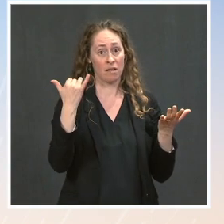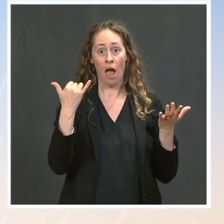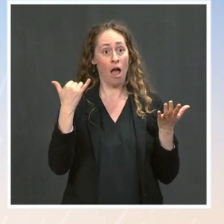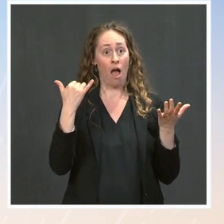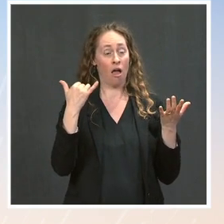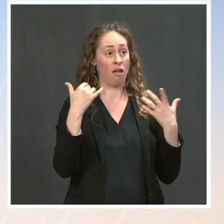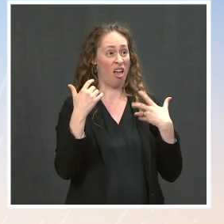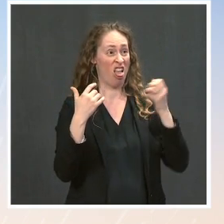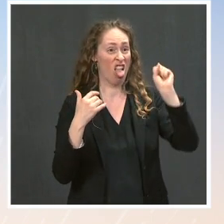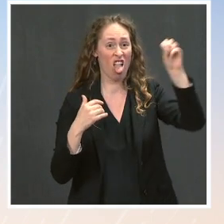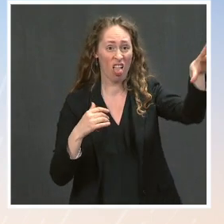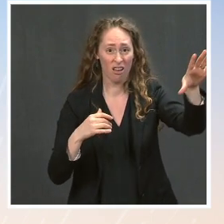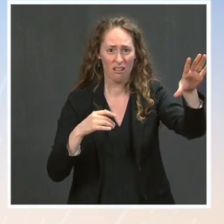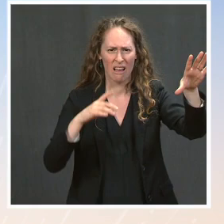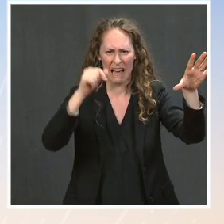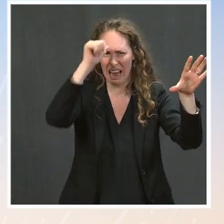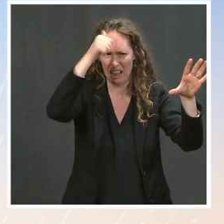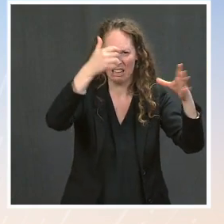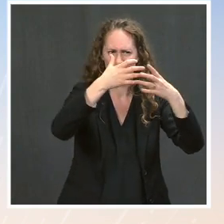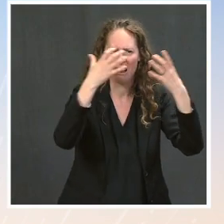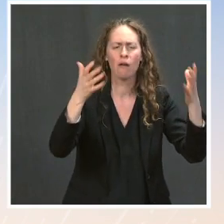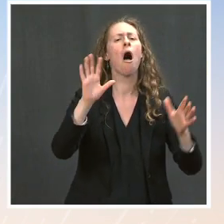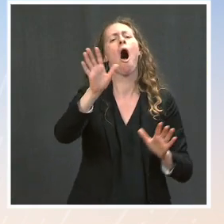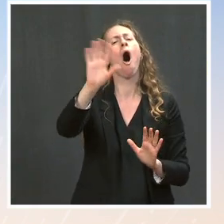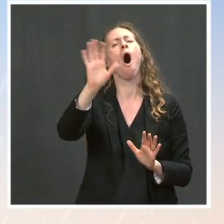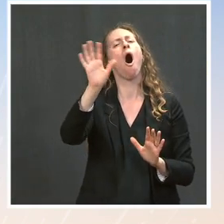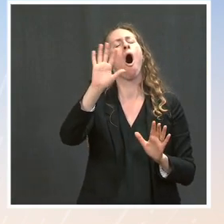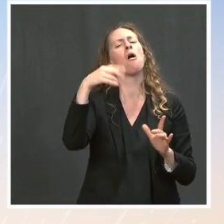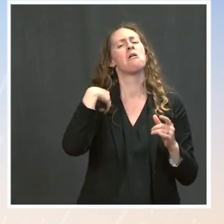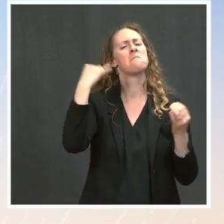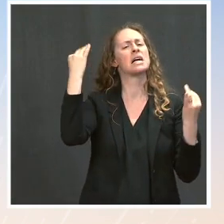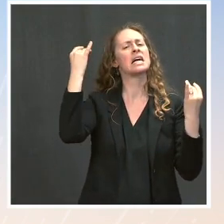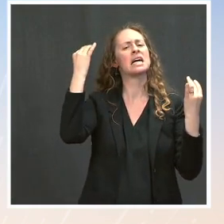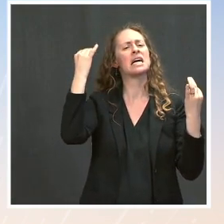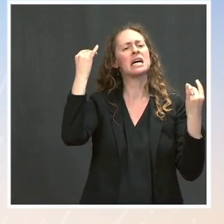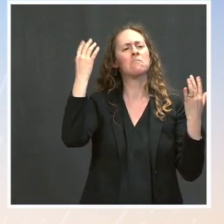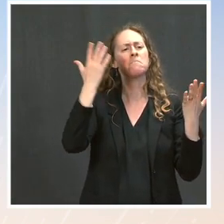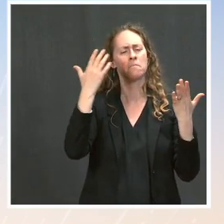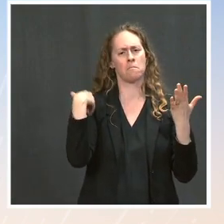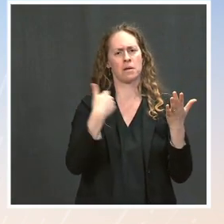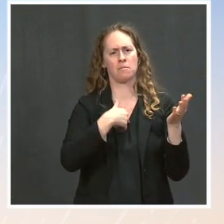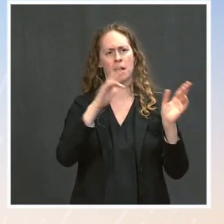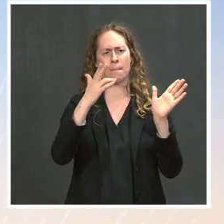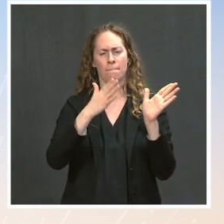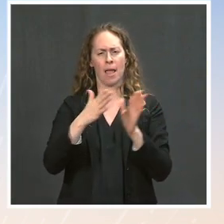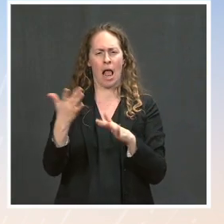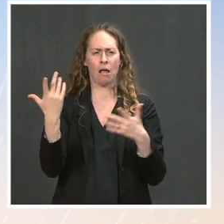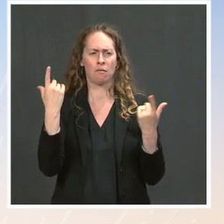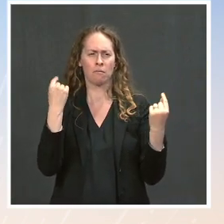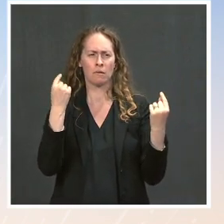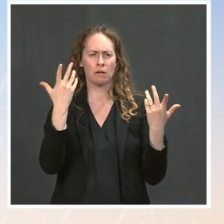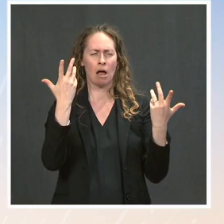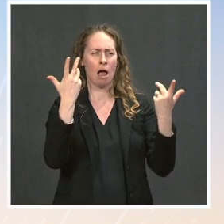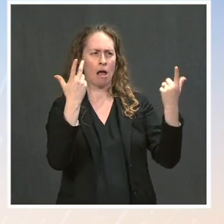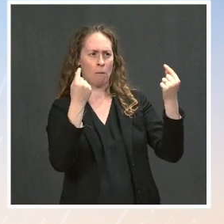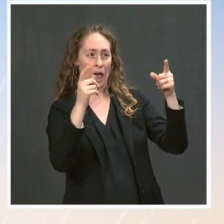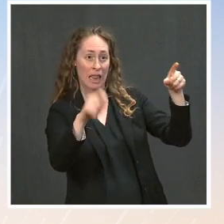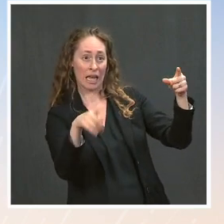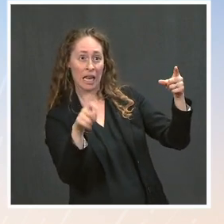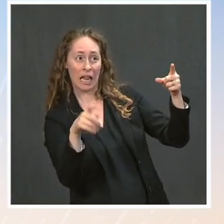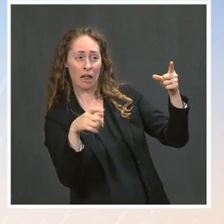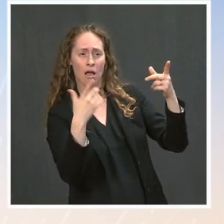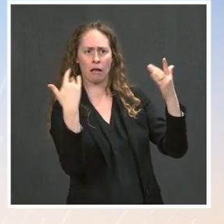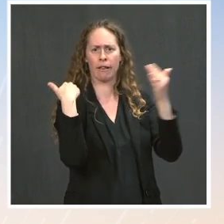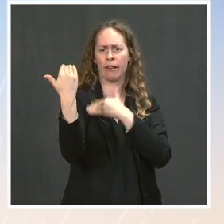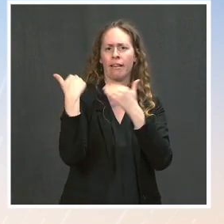we are considering a range of options, and I expect as we put together our plan and we consider the range of requests we have and determine